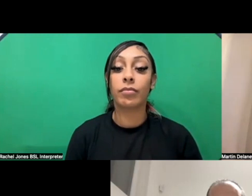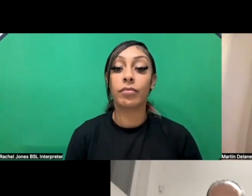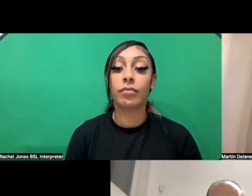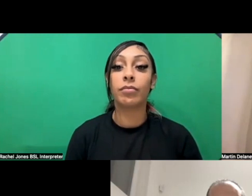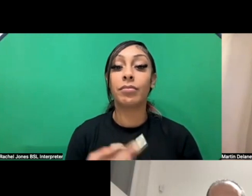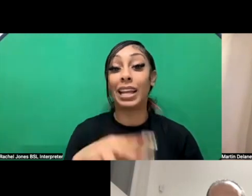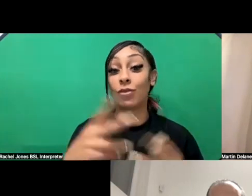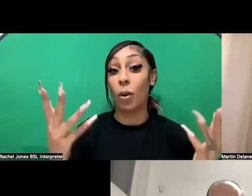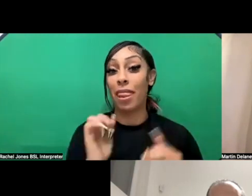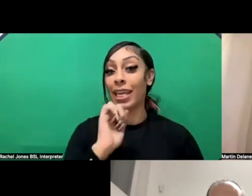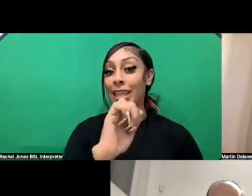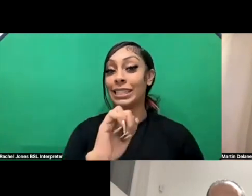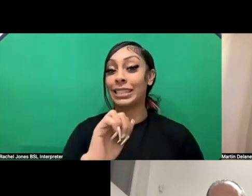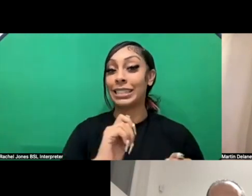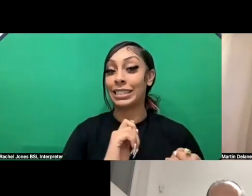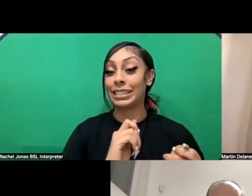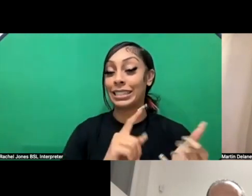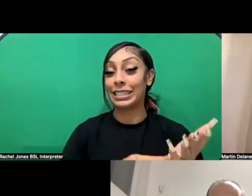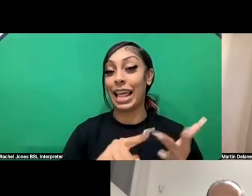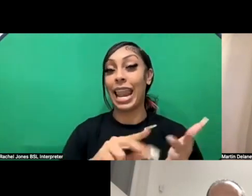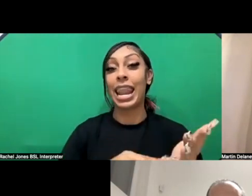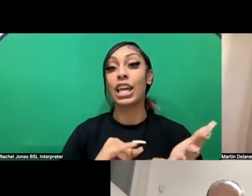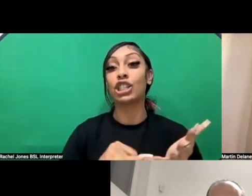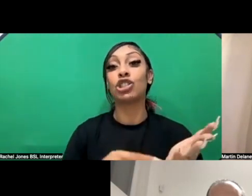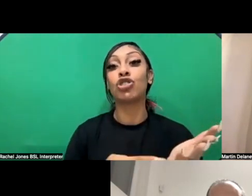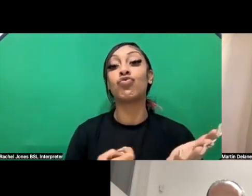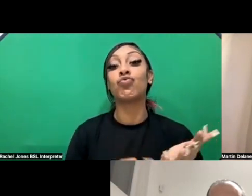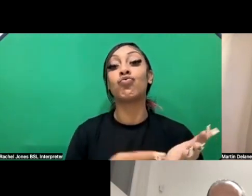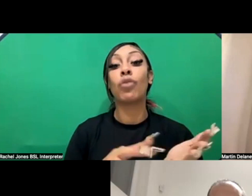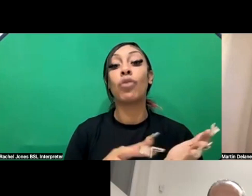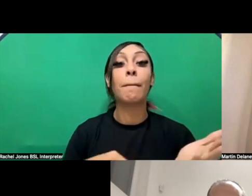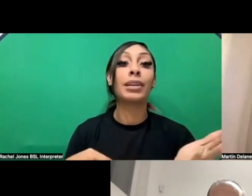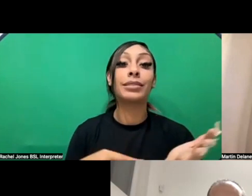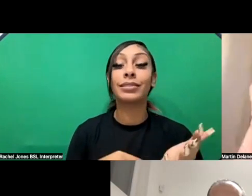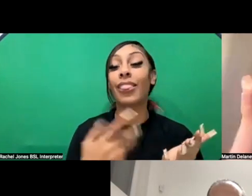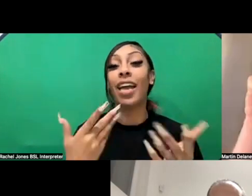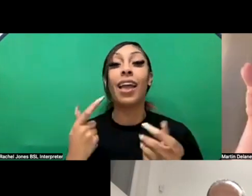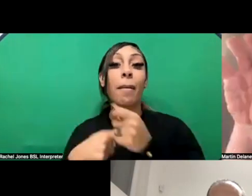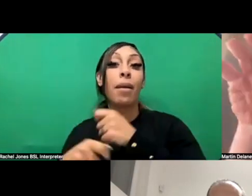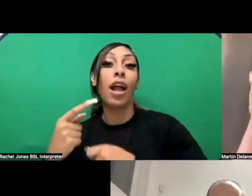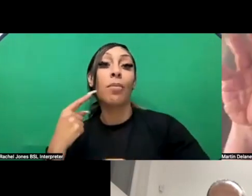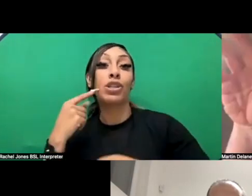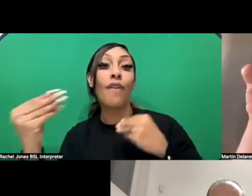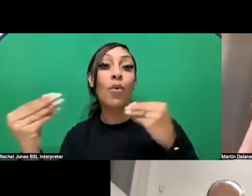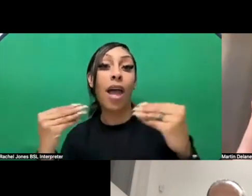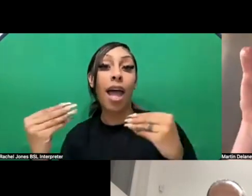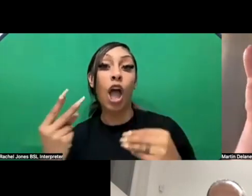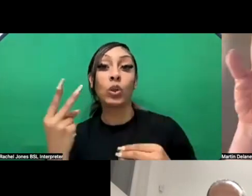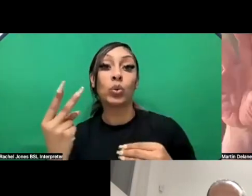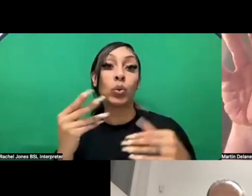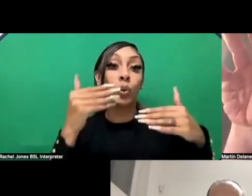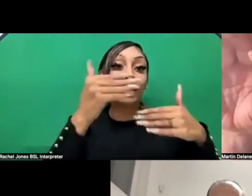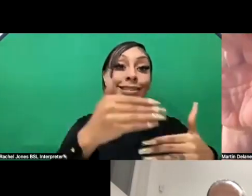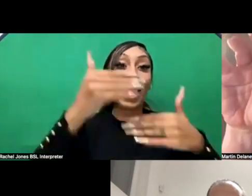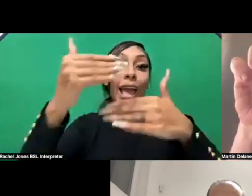LinnStrument and then you're going into some kind of software, that's two stages where you could customize things a